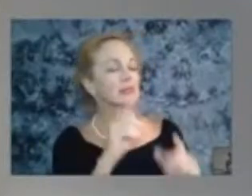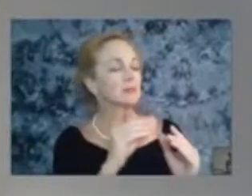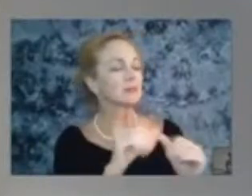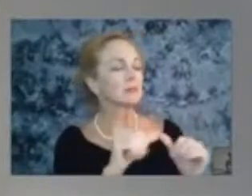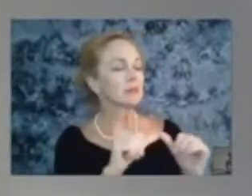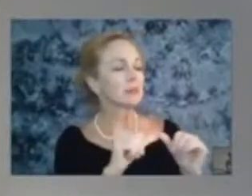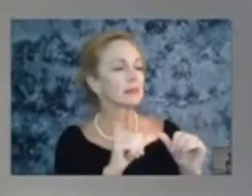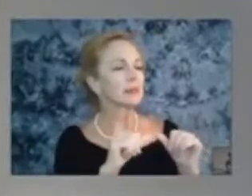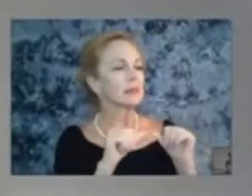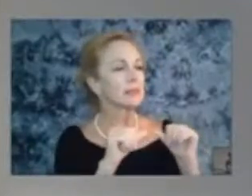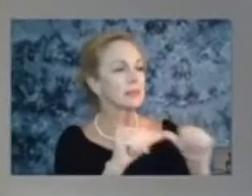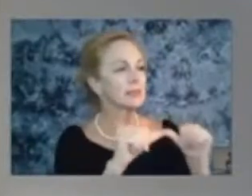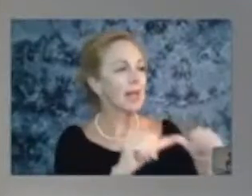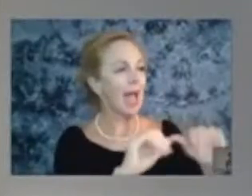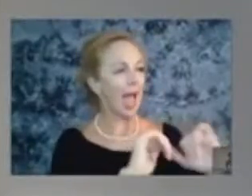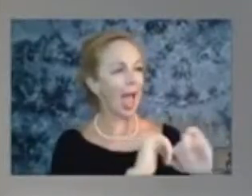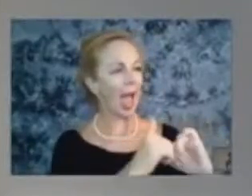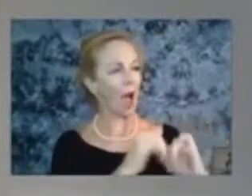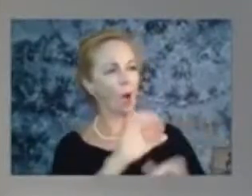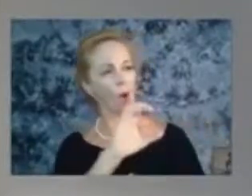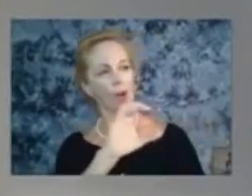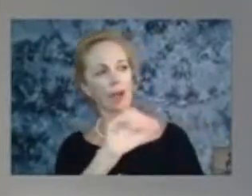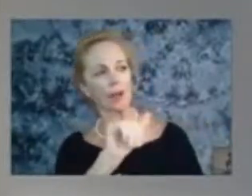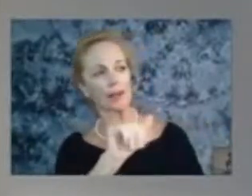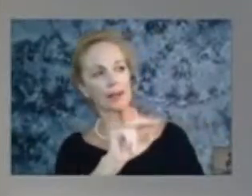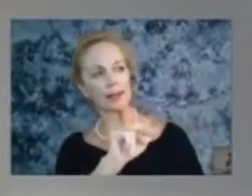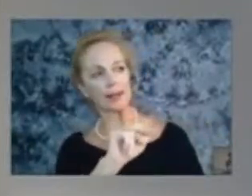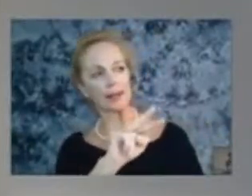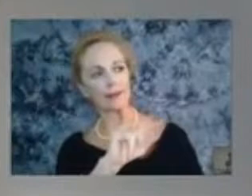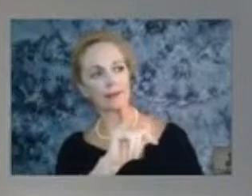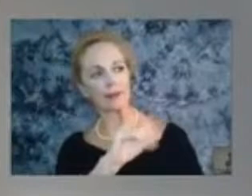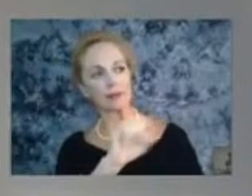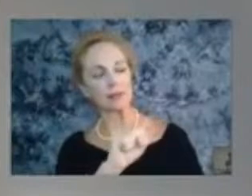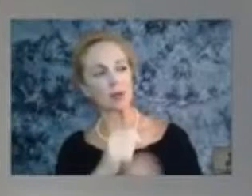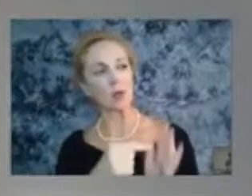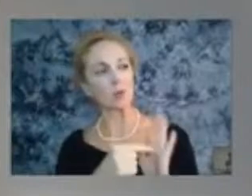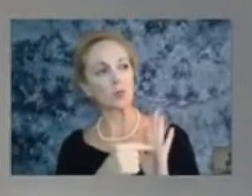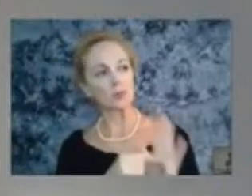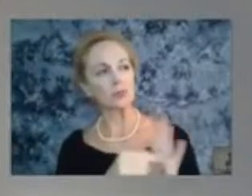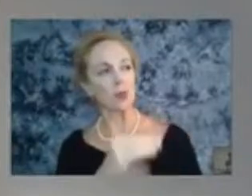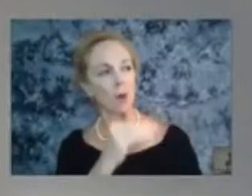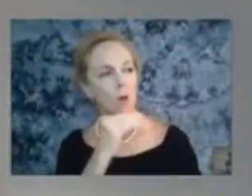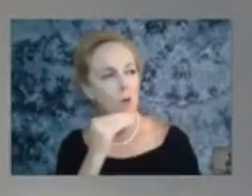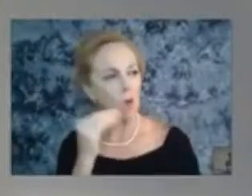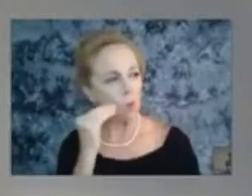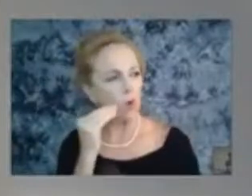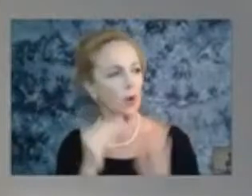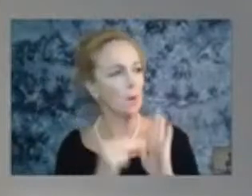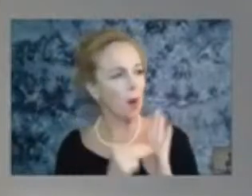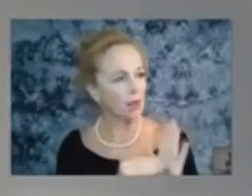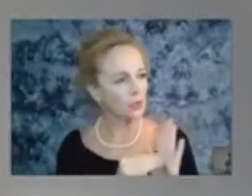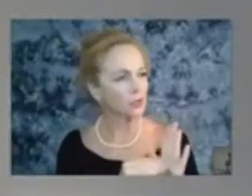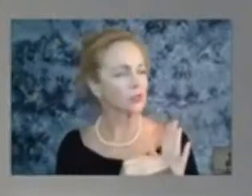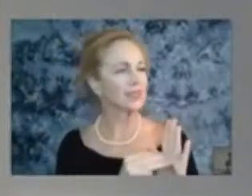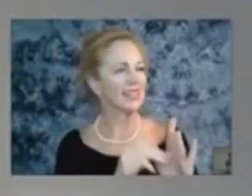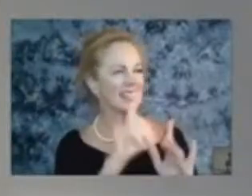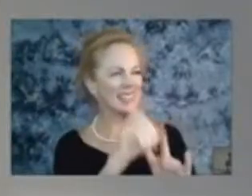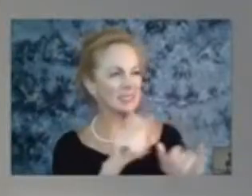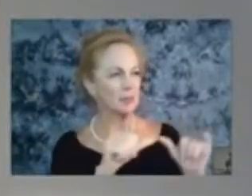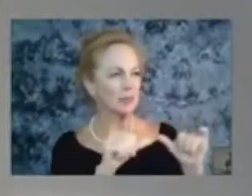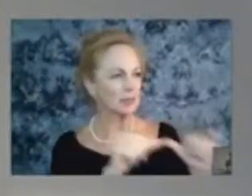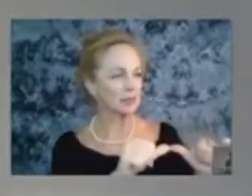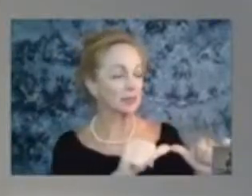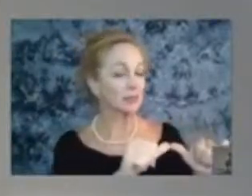Canvas presents announcements, homeworks, modules, and things like that, because a lot of times there's lots of teachers that